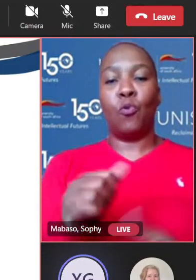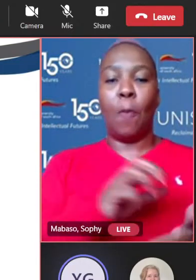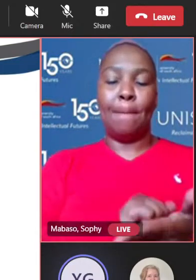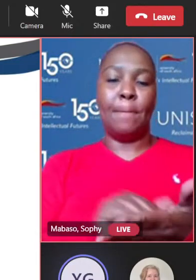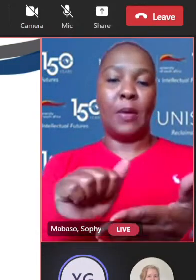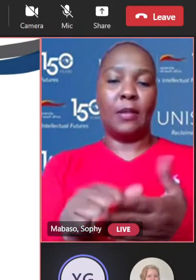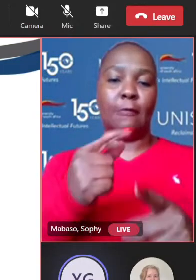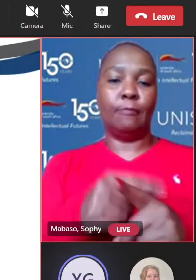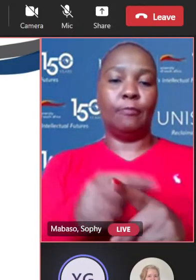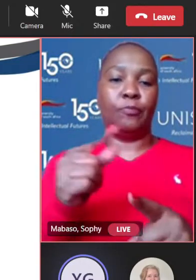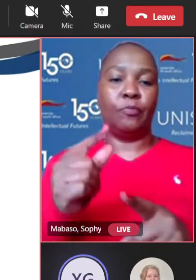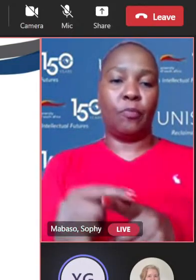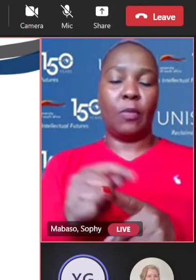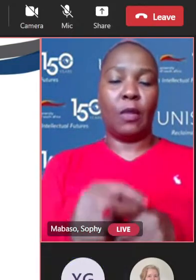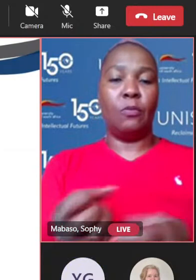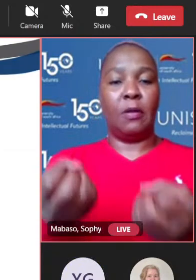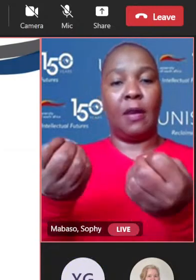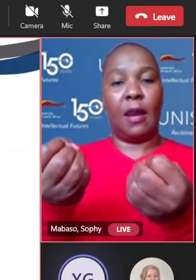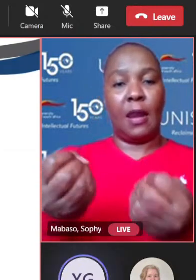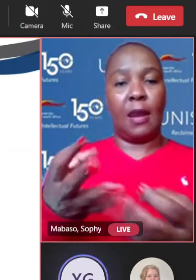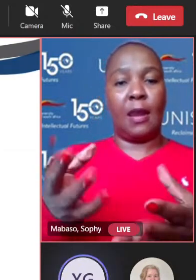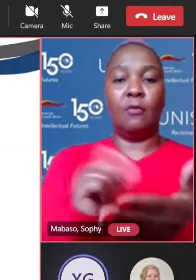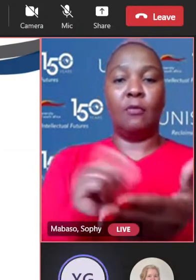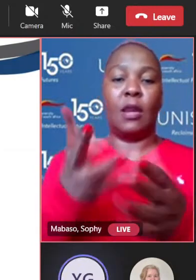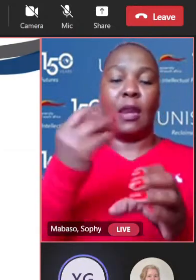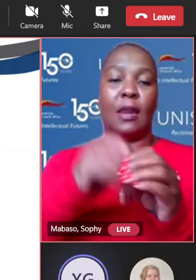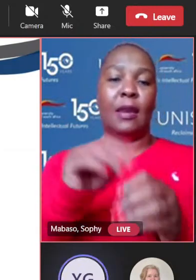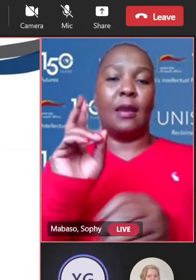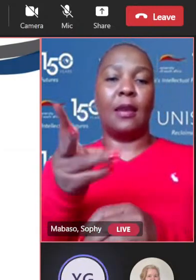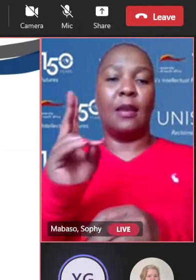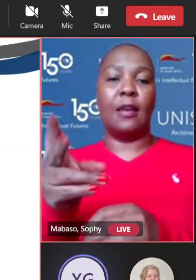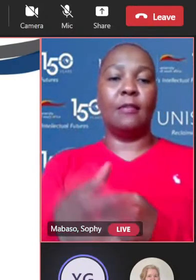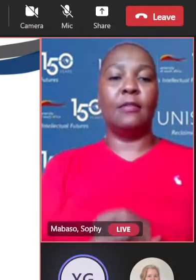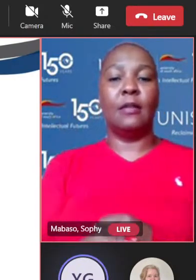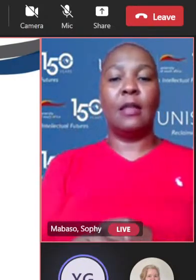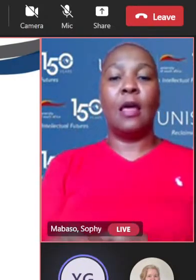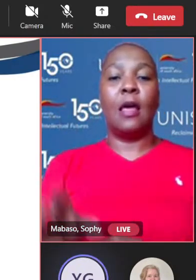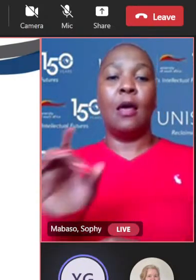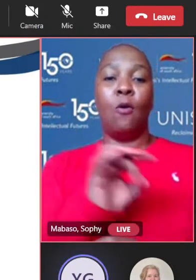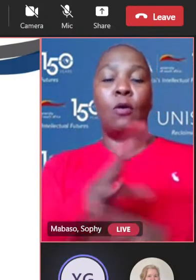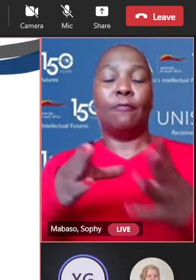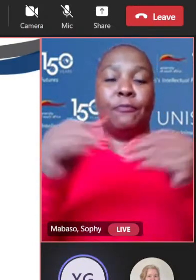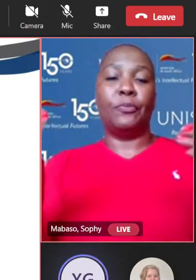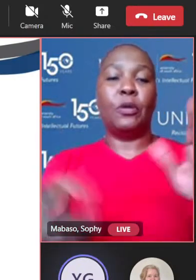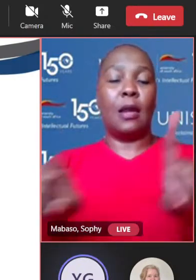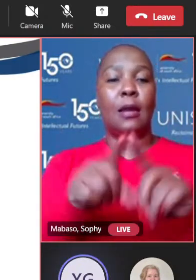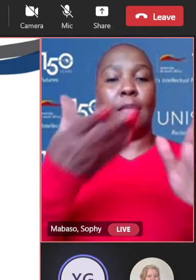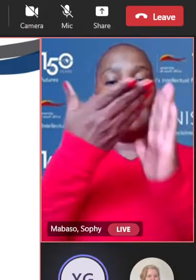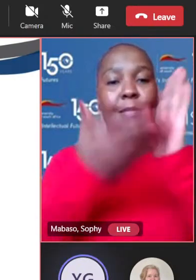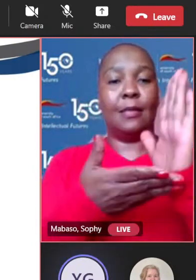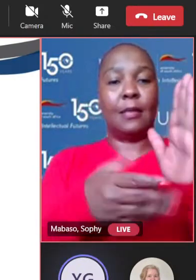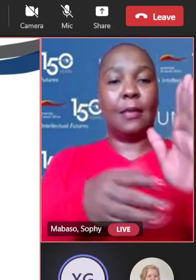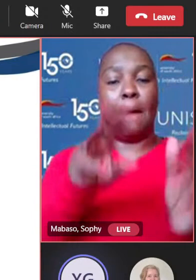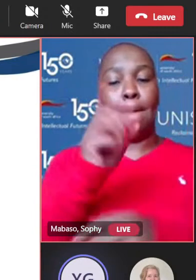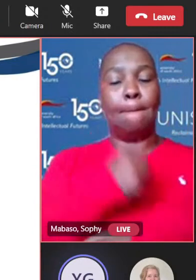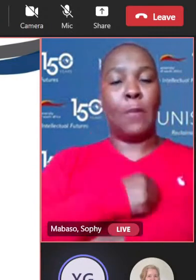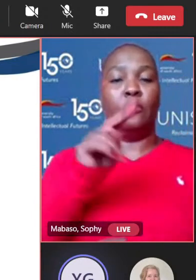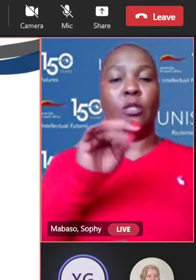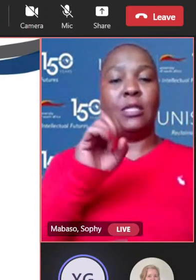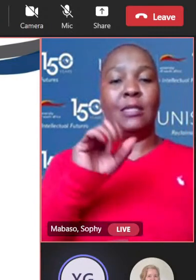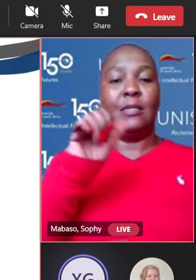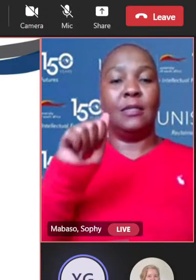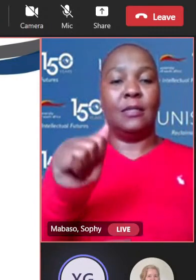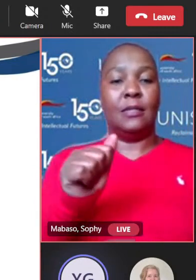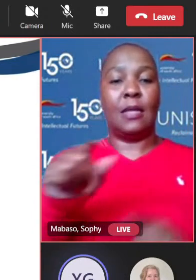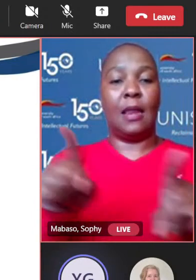be able to log into the account again. Now that you have logged into the account, this is your MyUnisa interface. You have